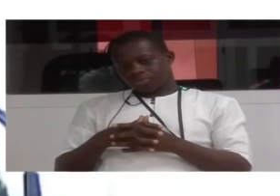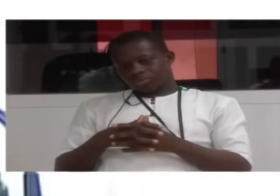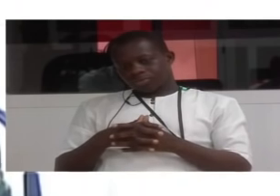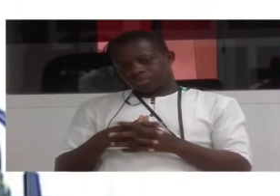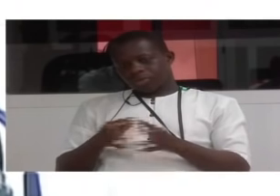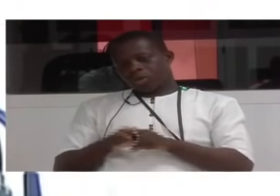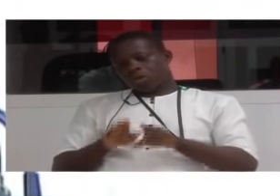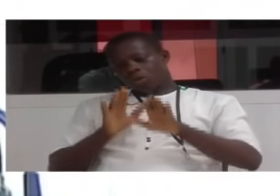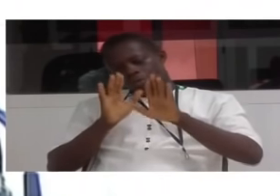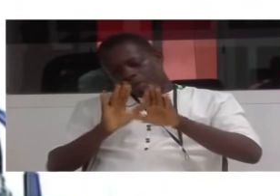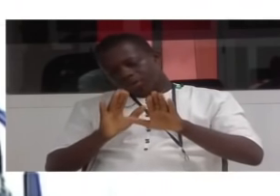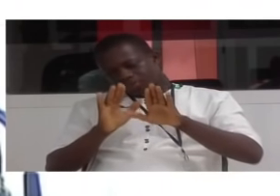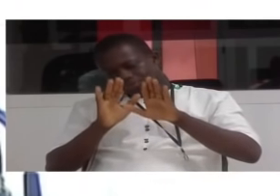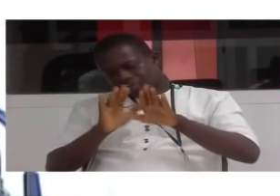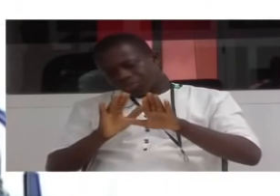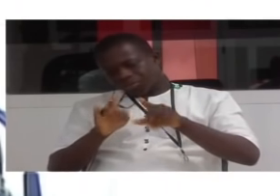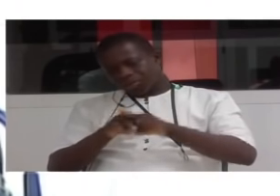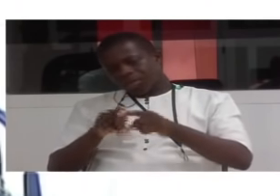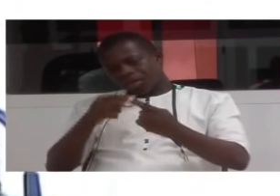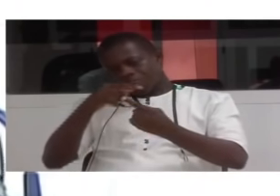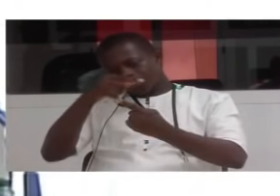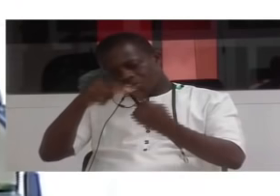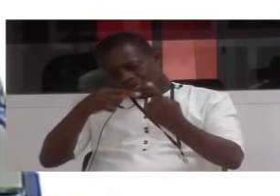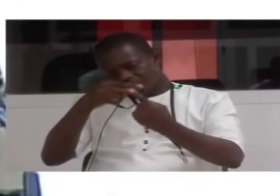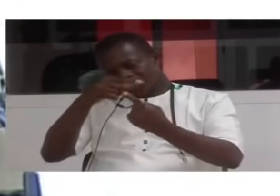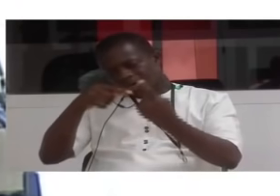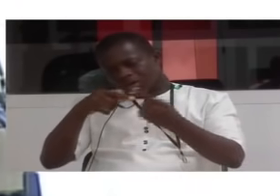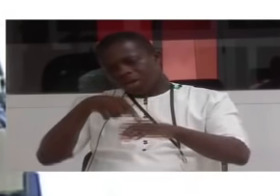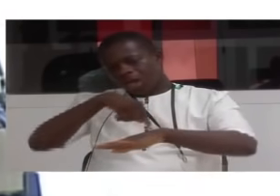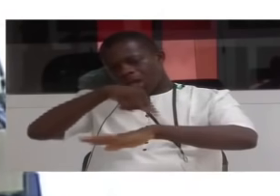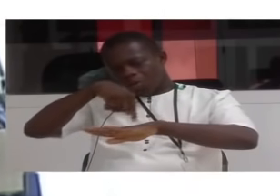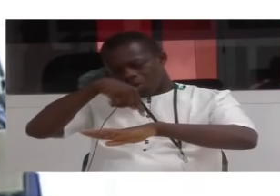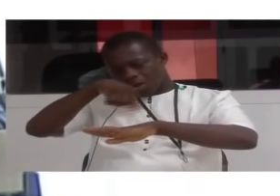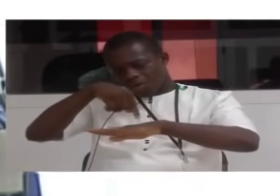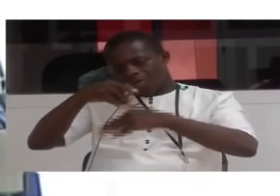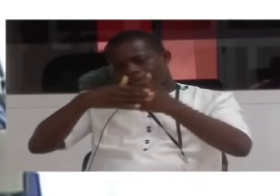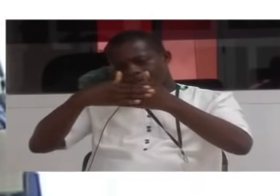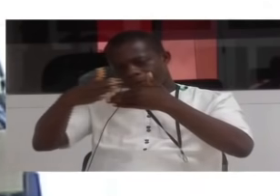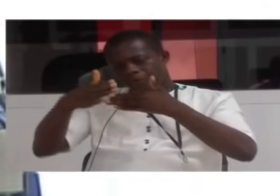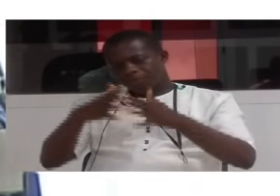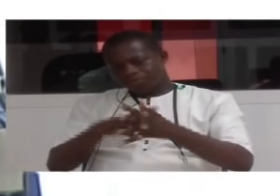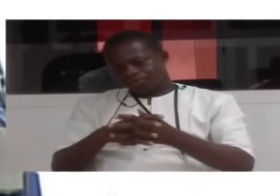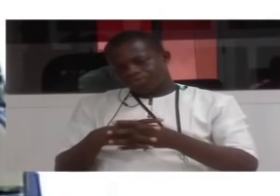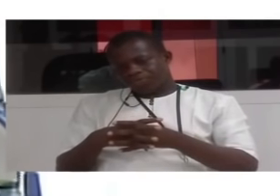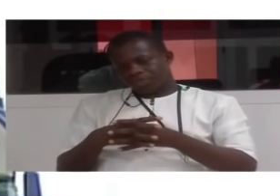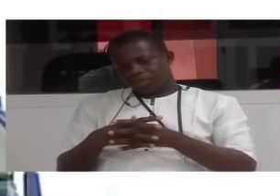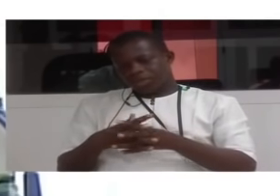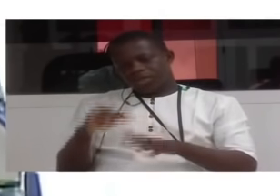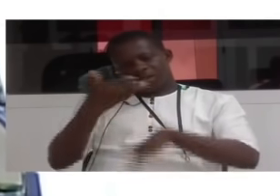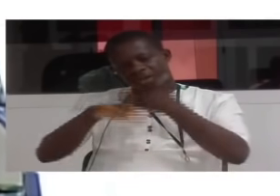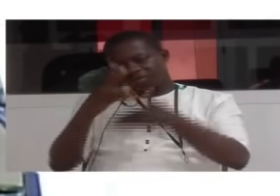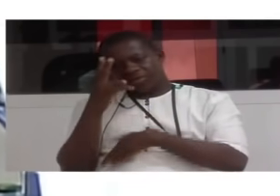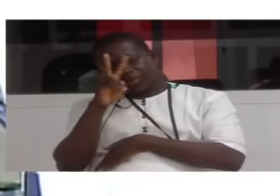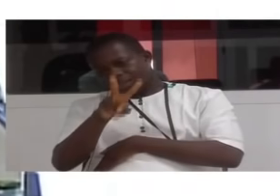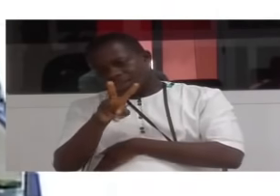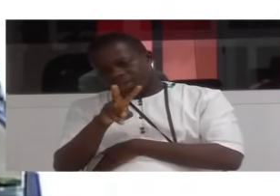Dañ fa xaar xaar lu mu ay diri waxtu. We waited and waited there for some time. Gisuñ len. We